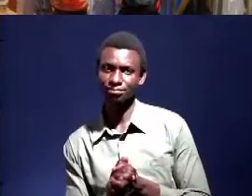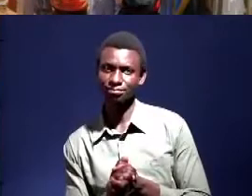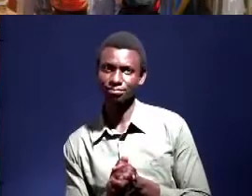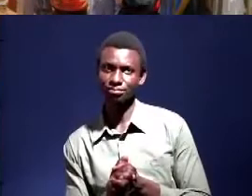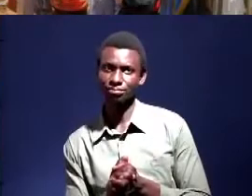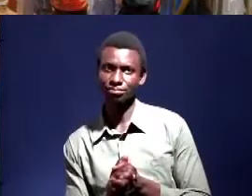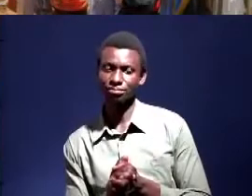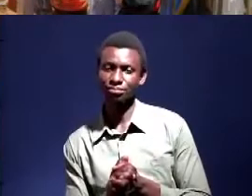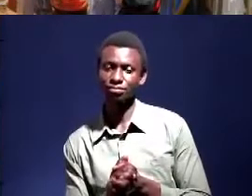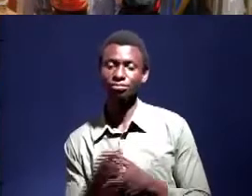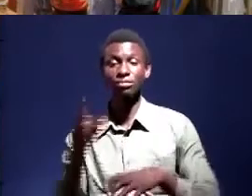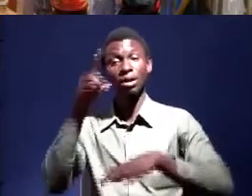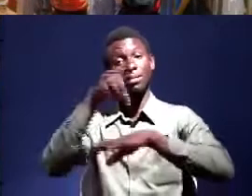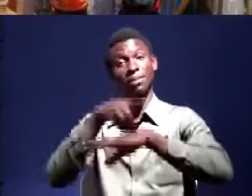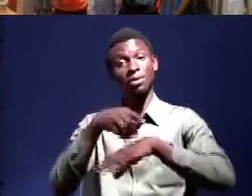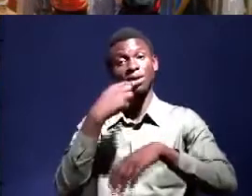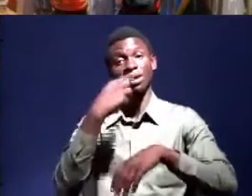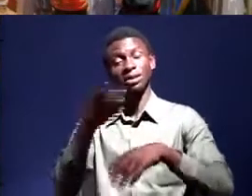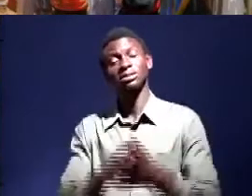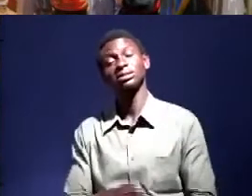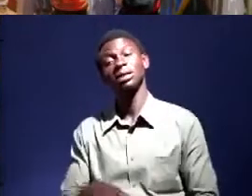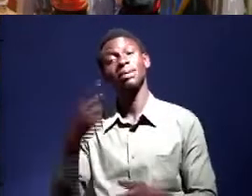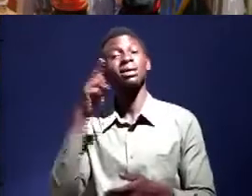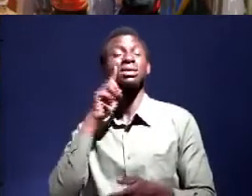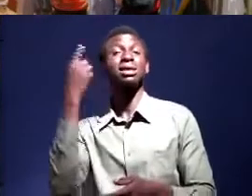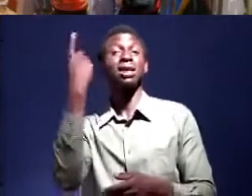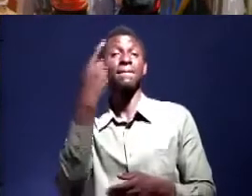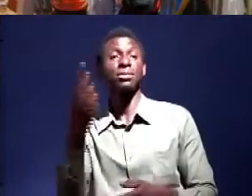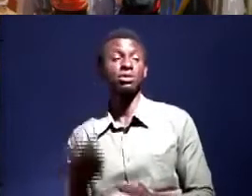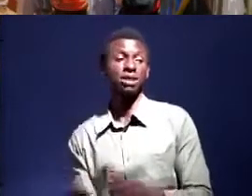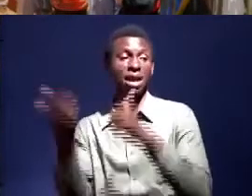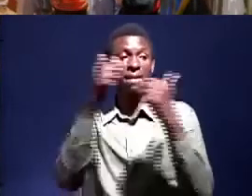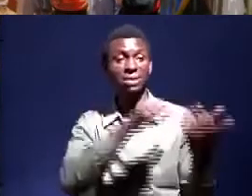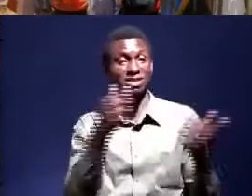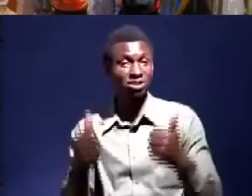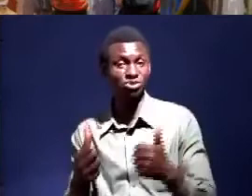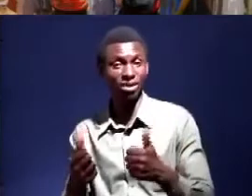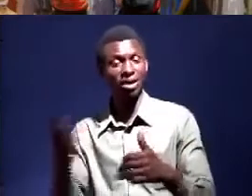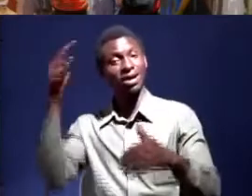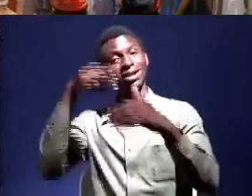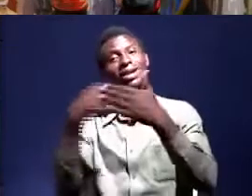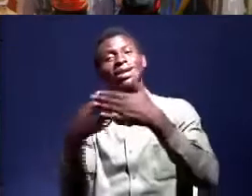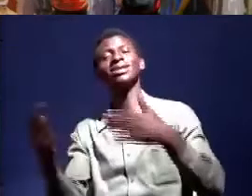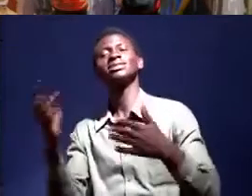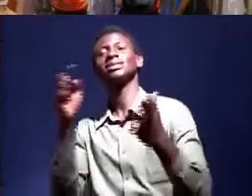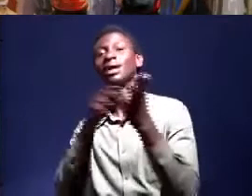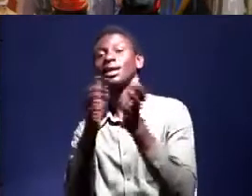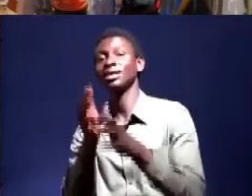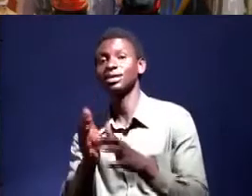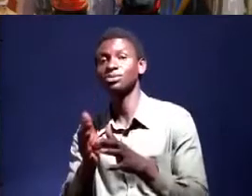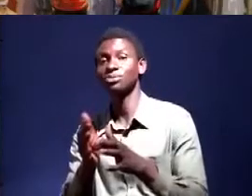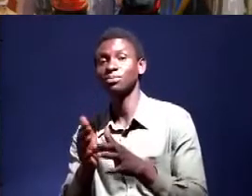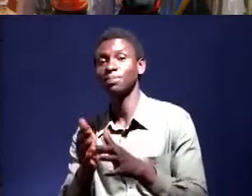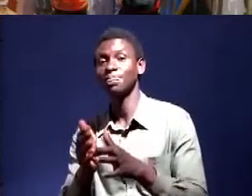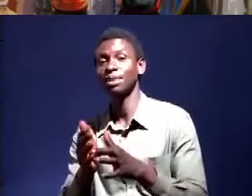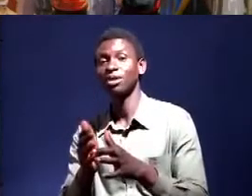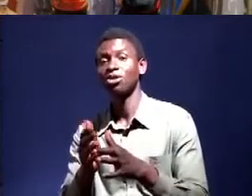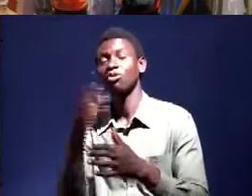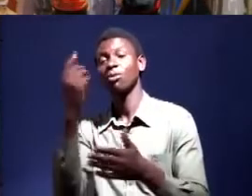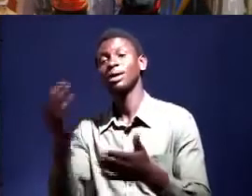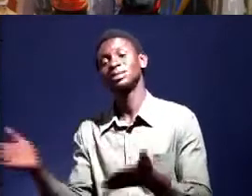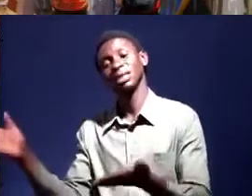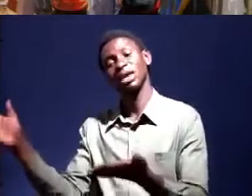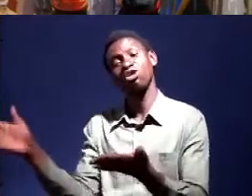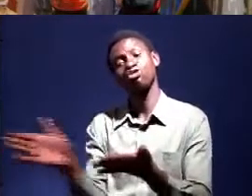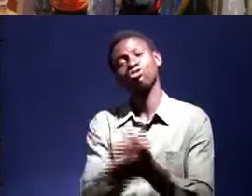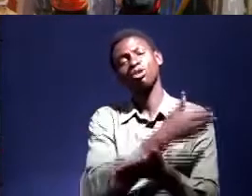be baptized. Kila mmoja na abatizwe. In the name of Jesus. Katika jina la Yesu. For the remission of your sins. Kwa ajili ya ondoleo la dhambi